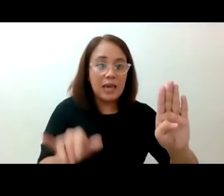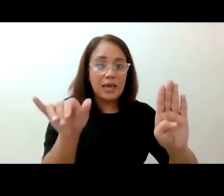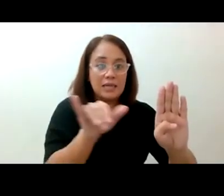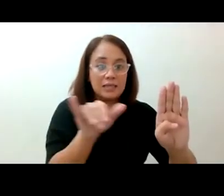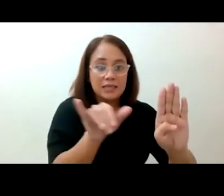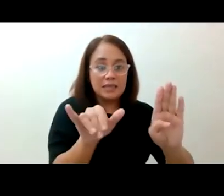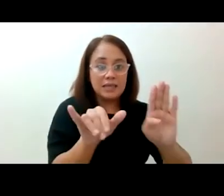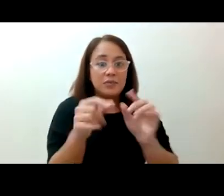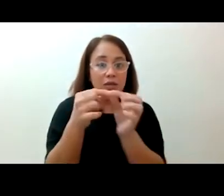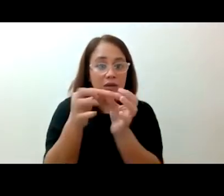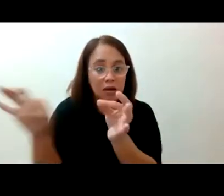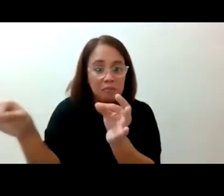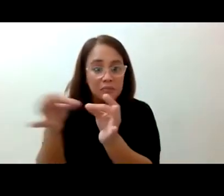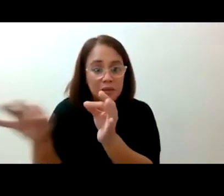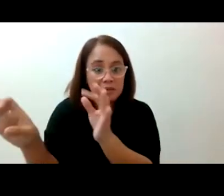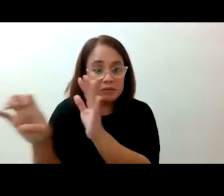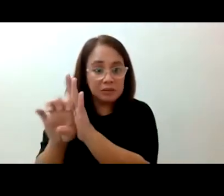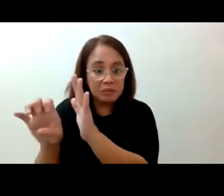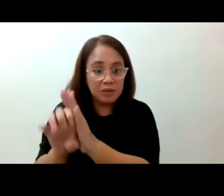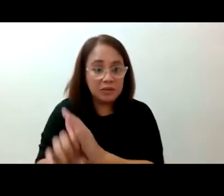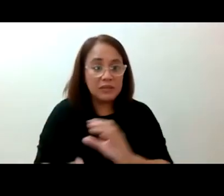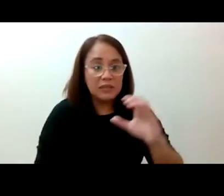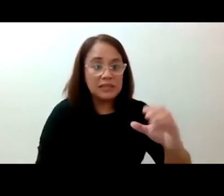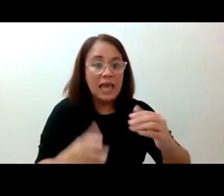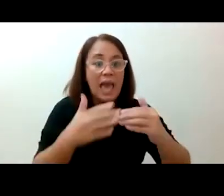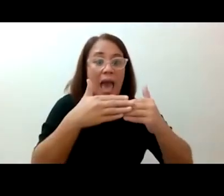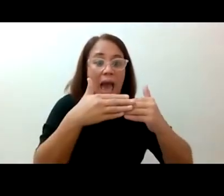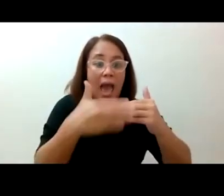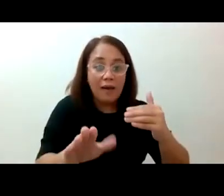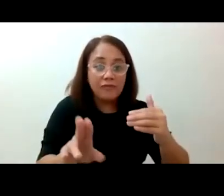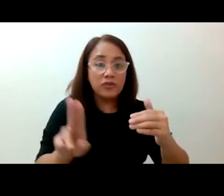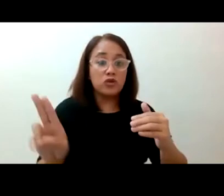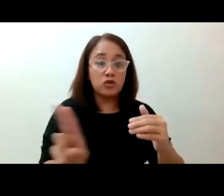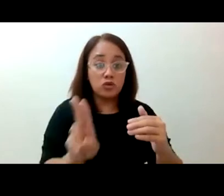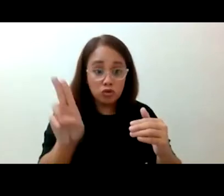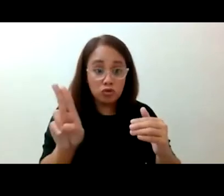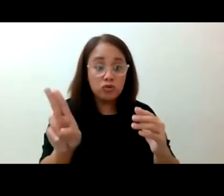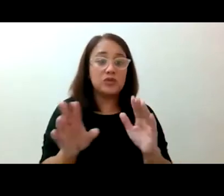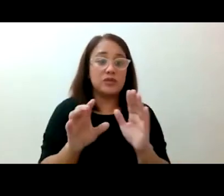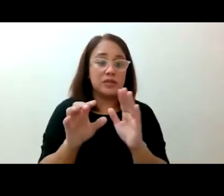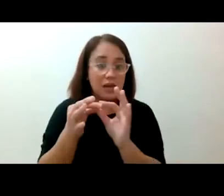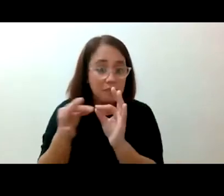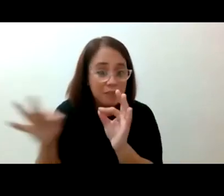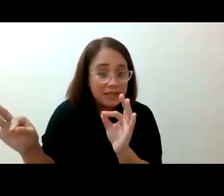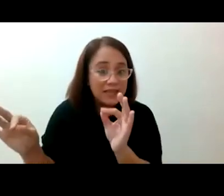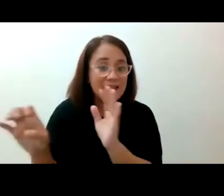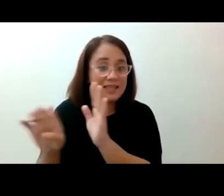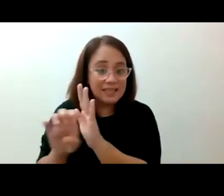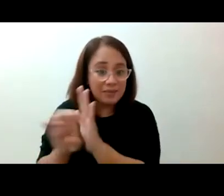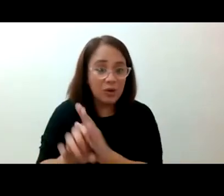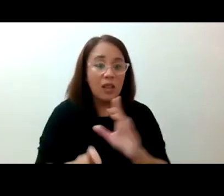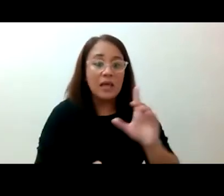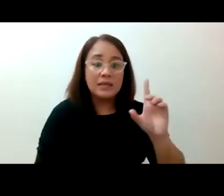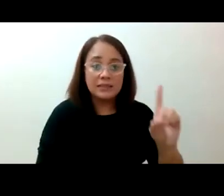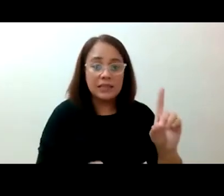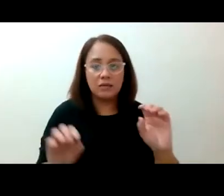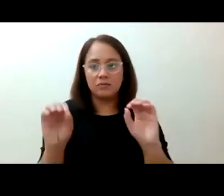examples. C, after it is used in the grammatical examples. Or D, none of the